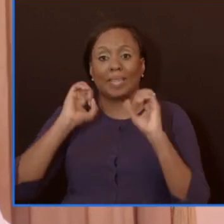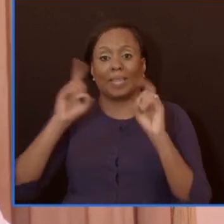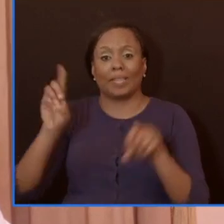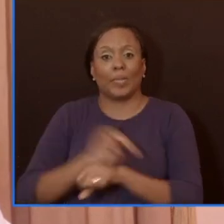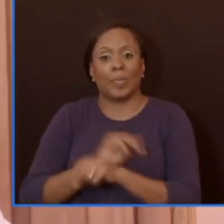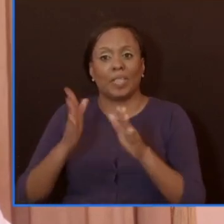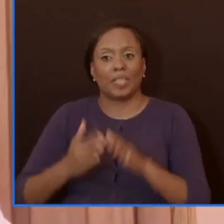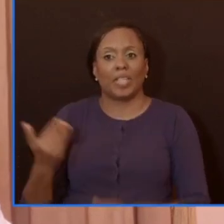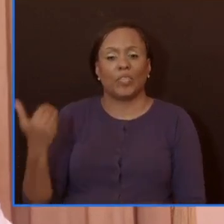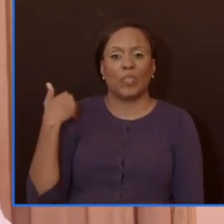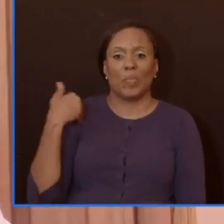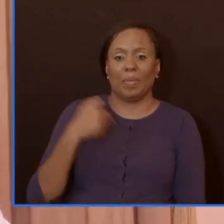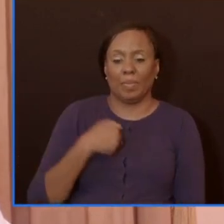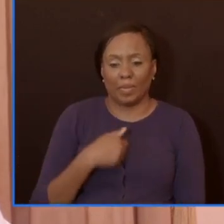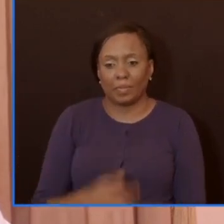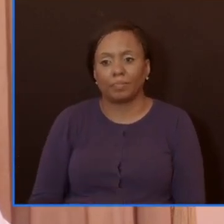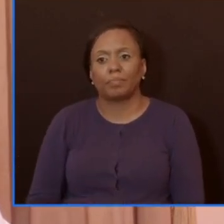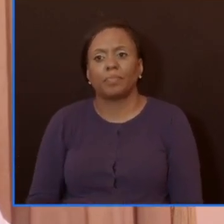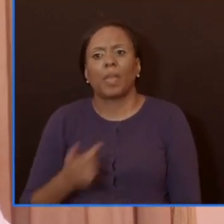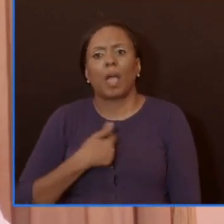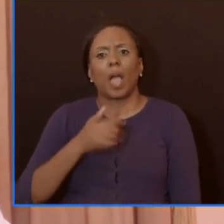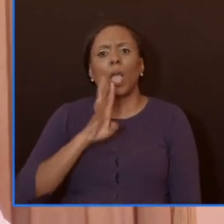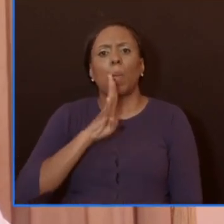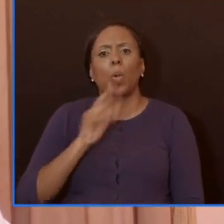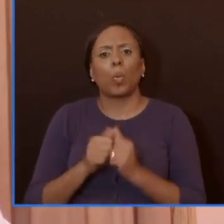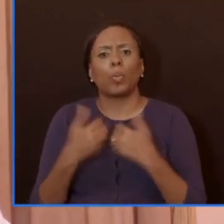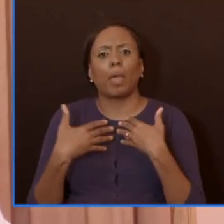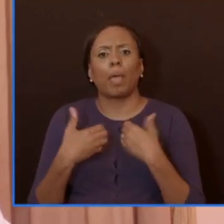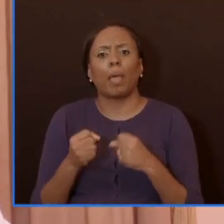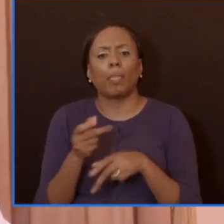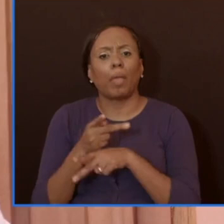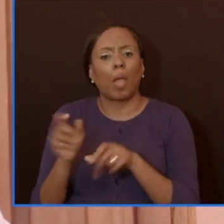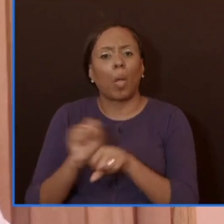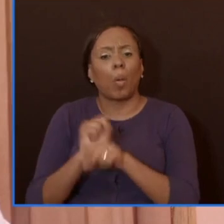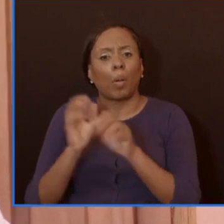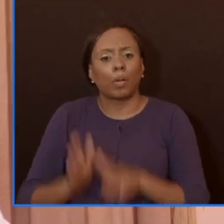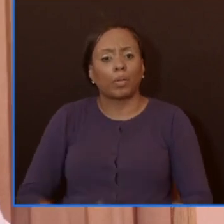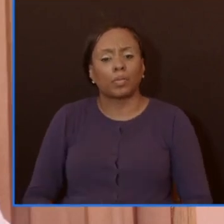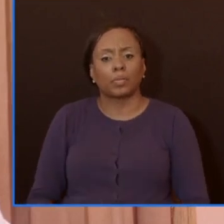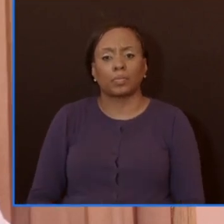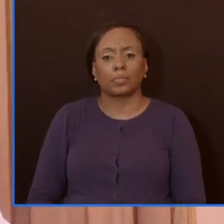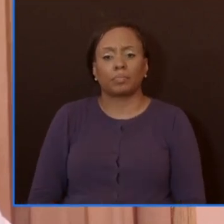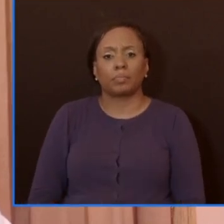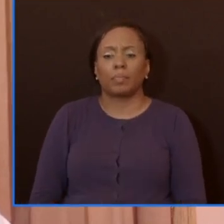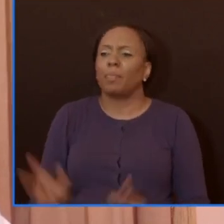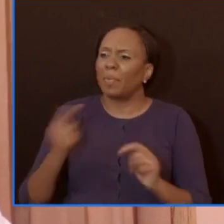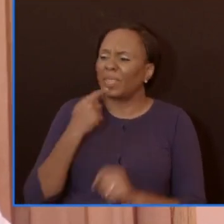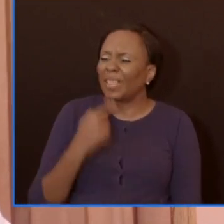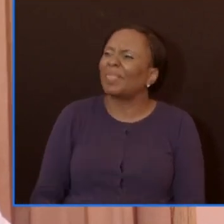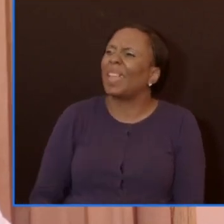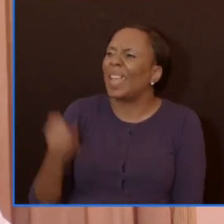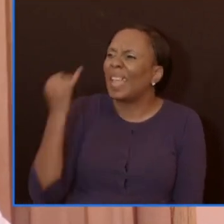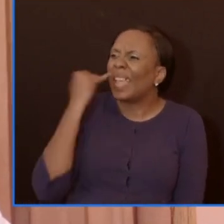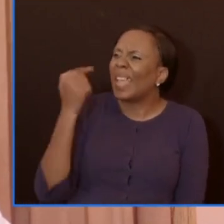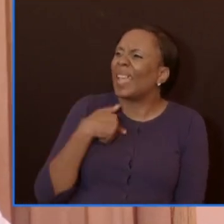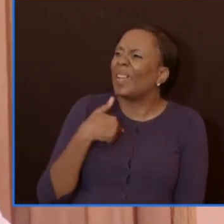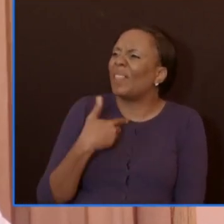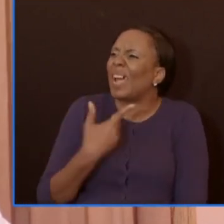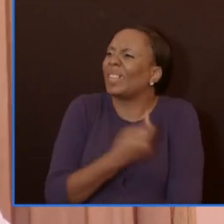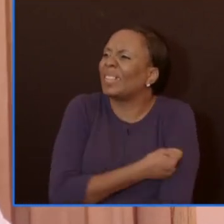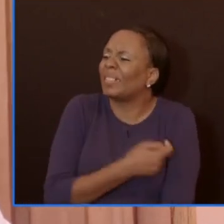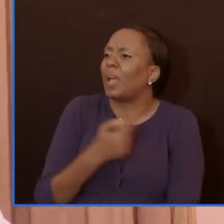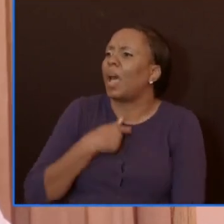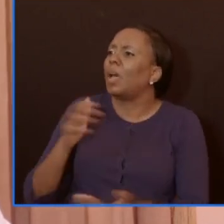In talking to the healthcare workers this week, it became very clear that people legitimately say, but if I take the vaccine and something happened to me and I